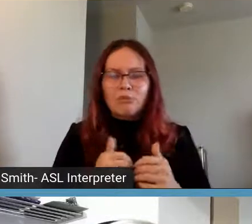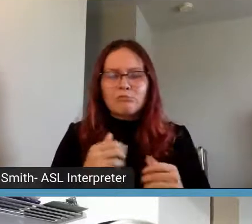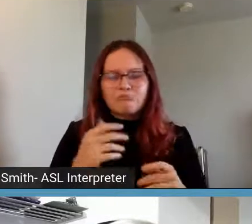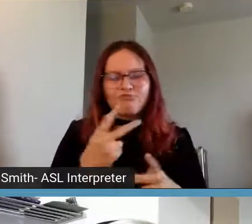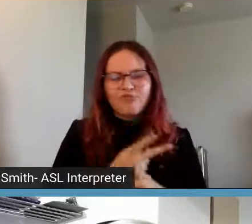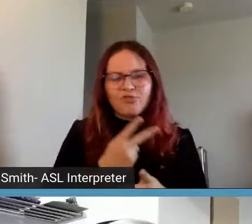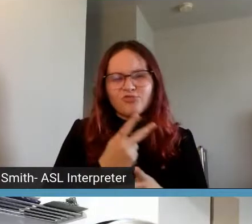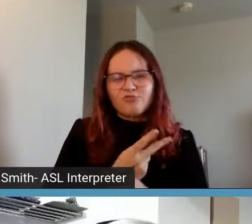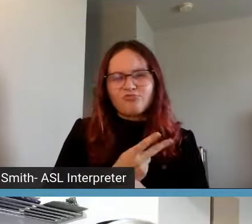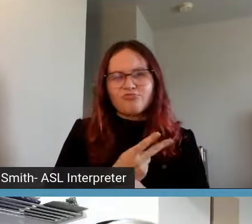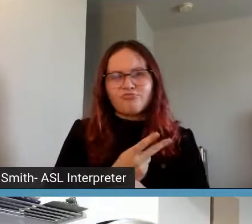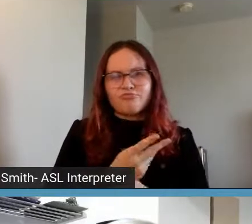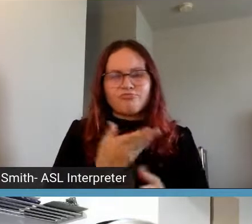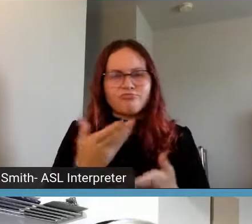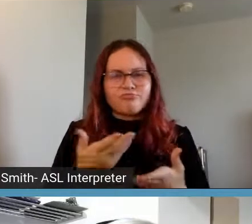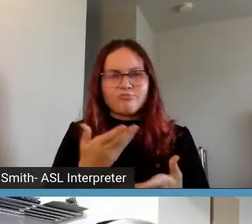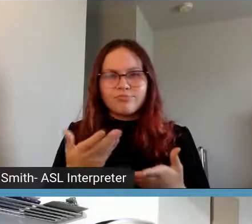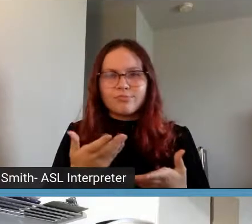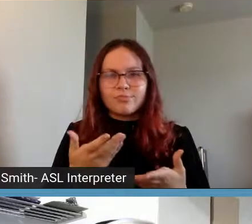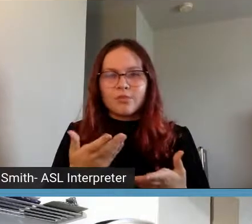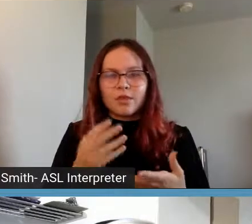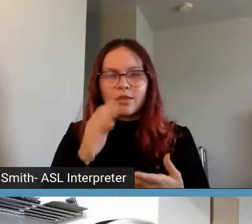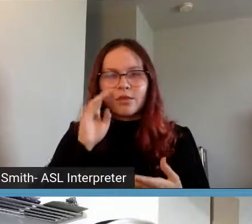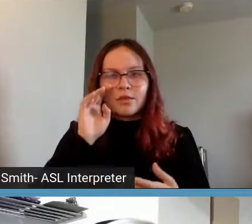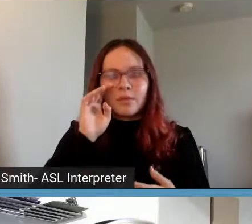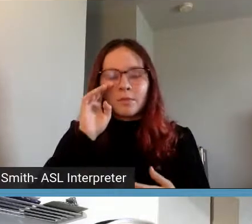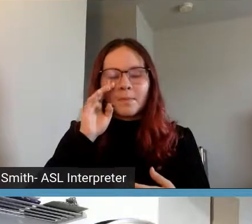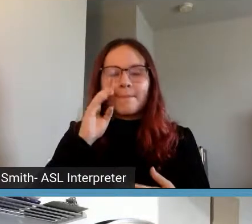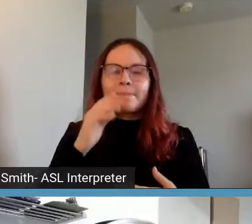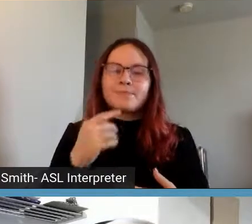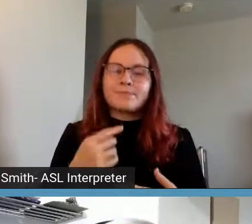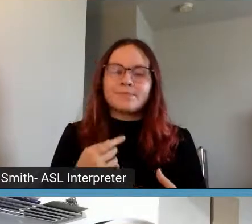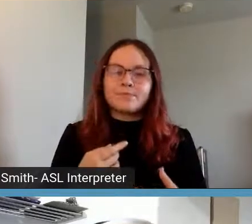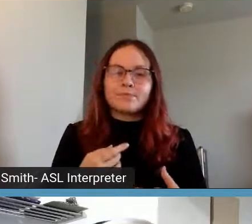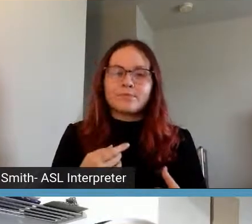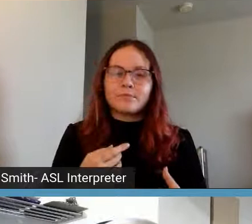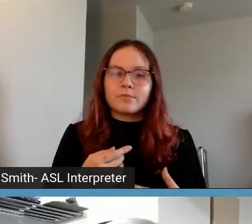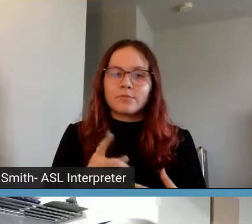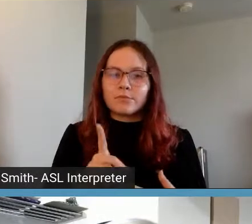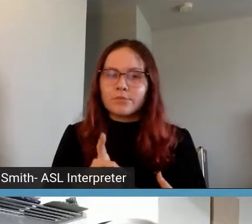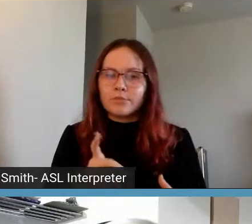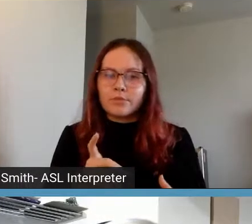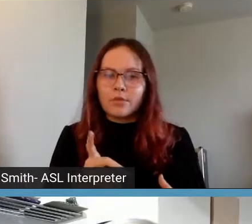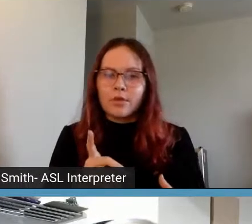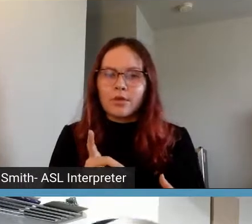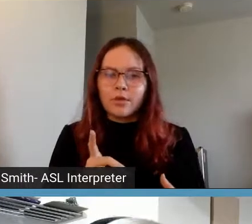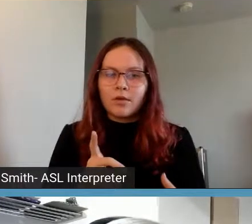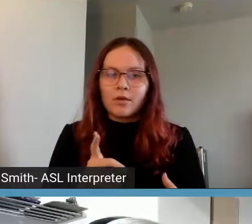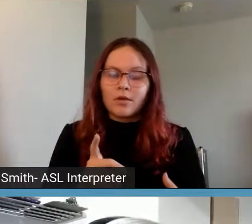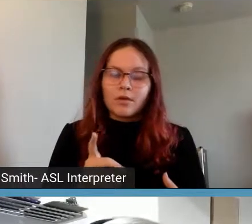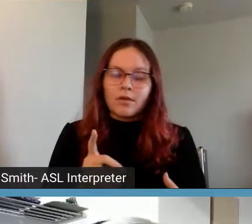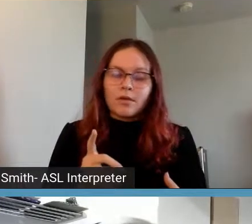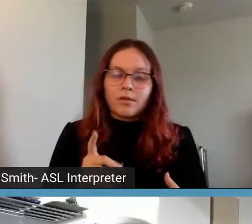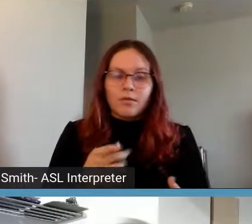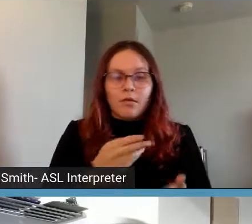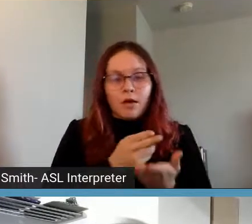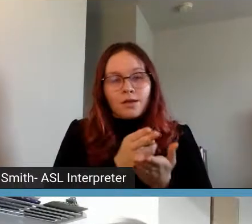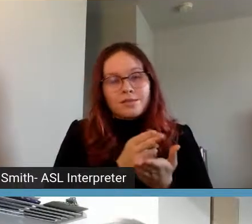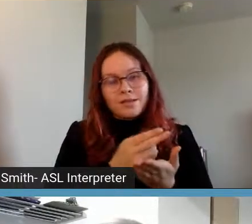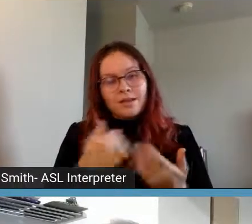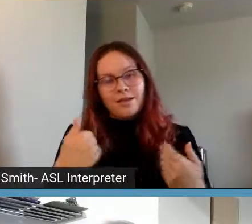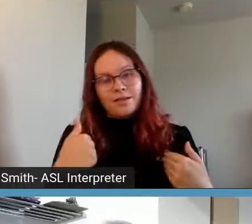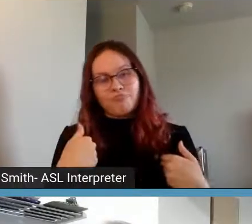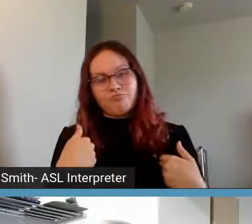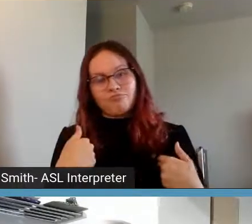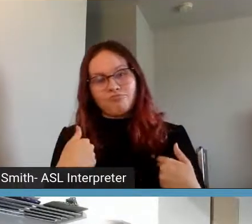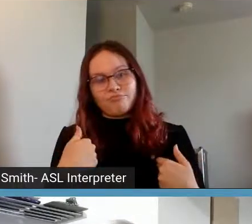been a measure? What are the things you're looking at to say, yeah, this worked or it didn't work? Honestly, we've had probably just as much